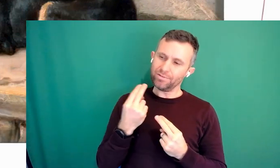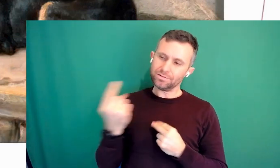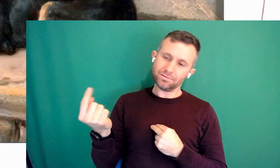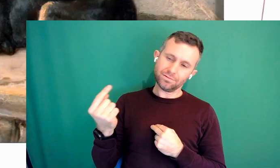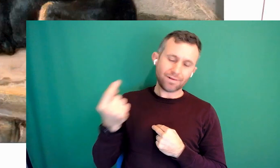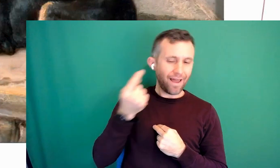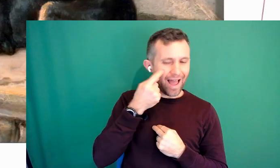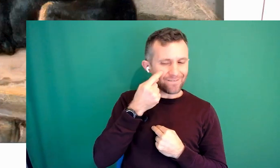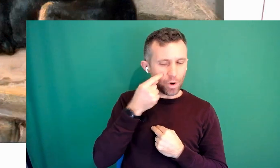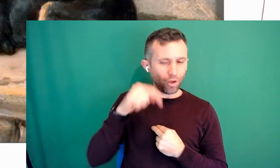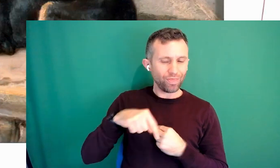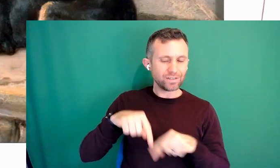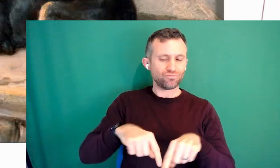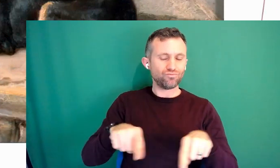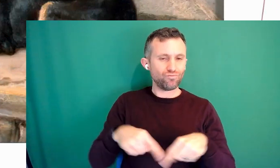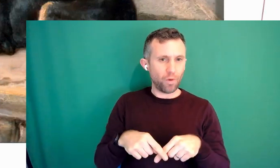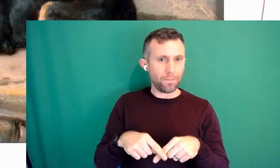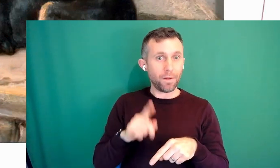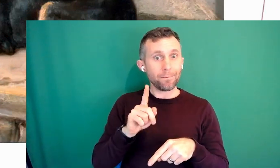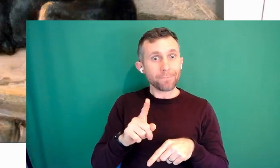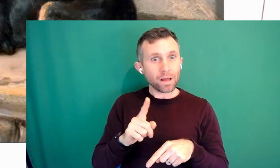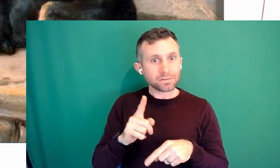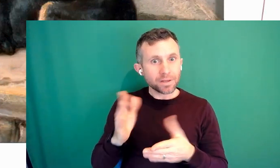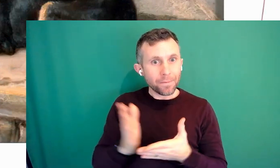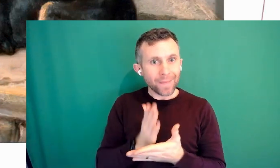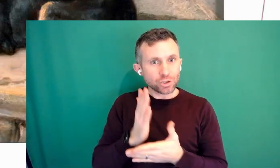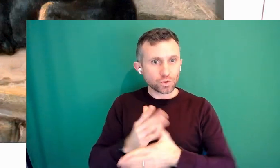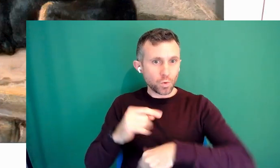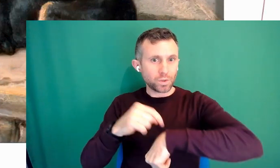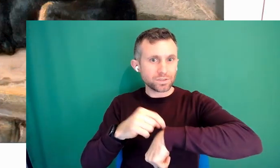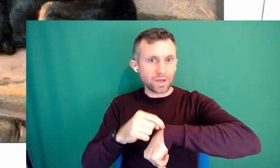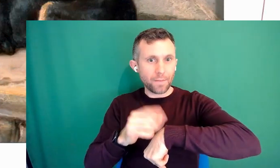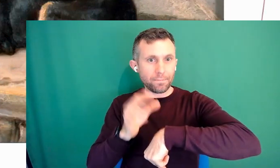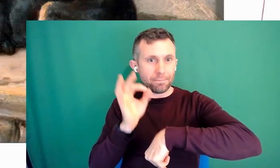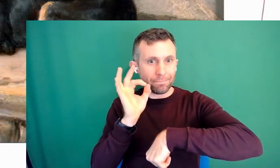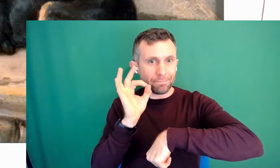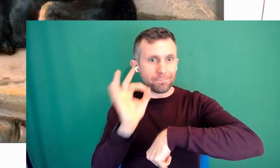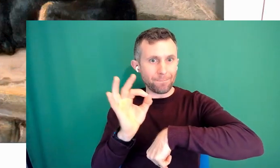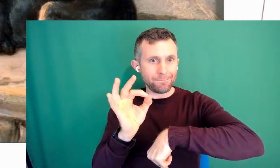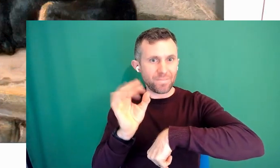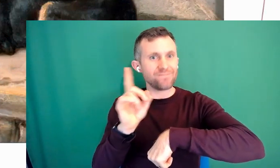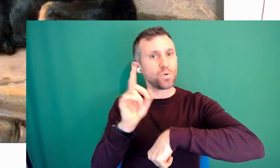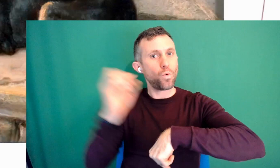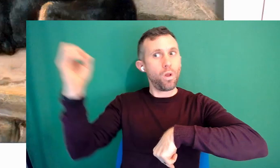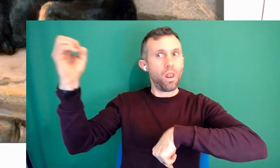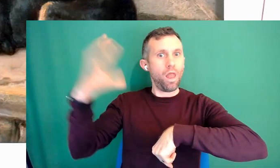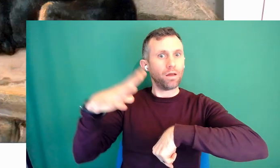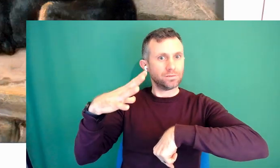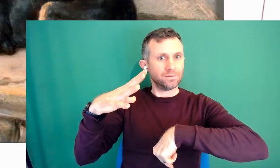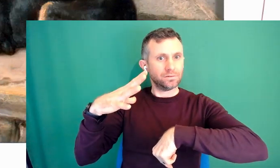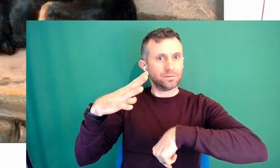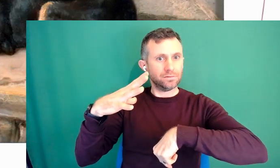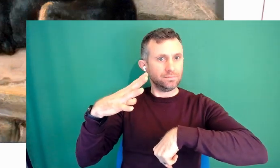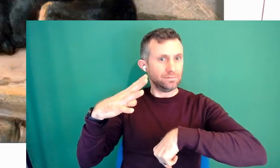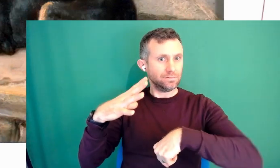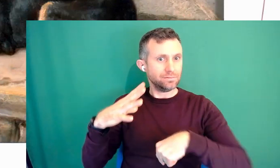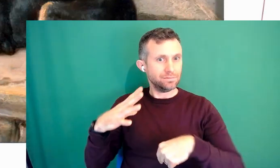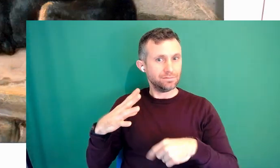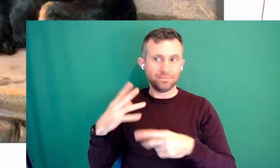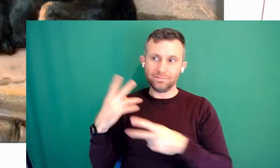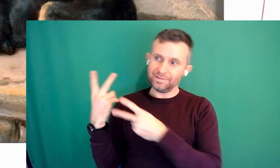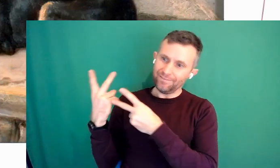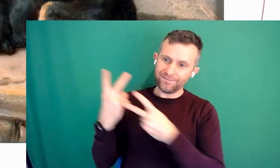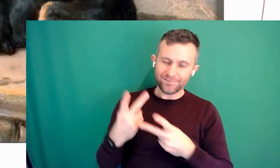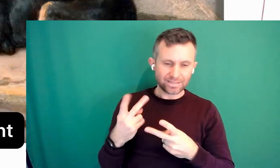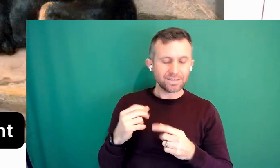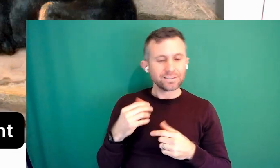the dog of a classical architect. The family had other dogs, but Fanny was by far the favourite,